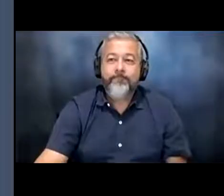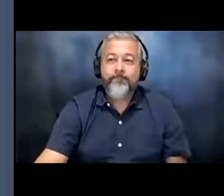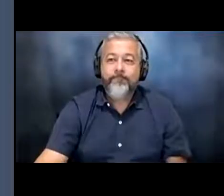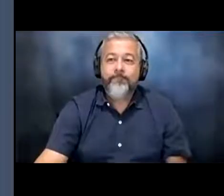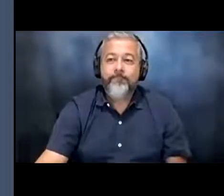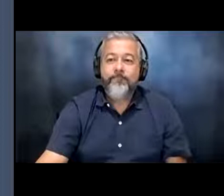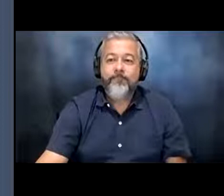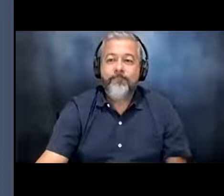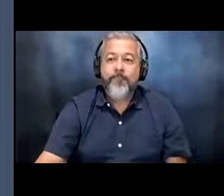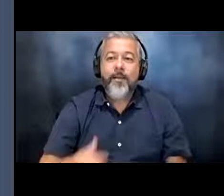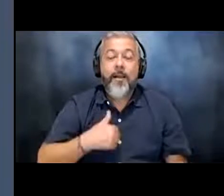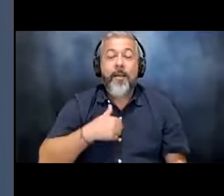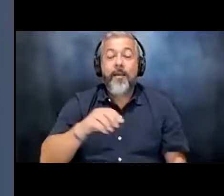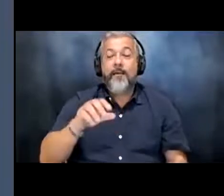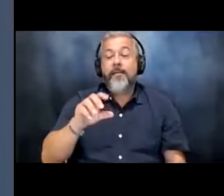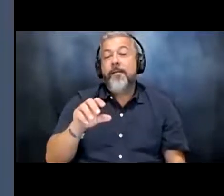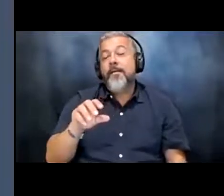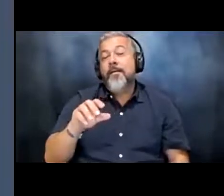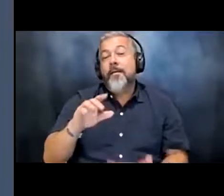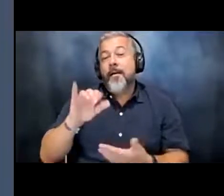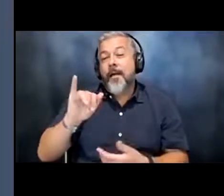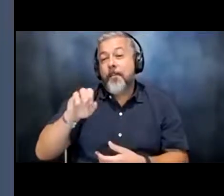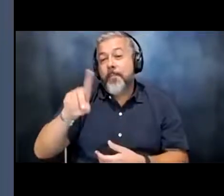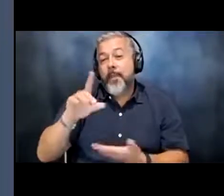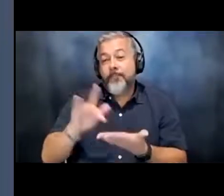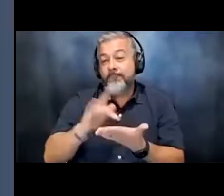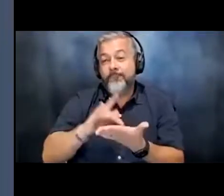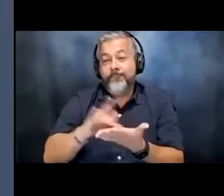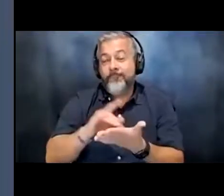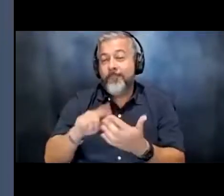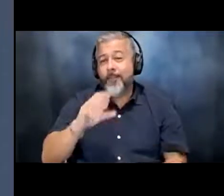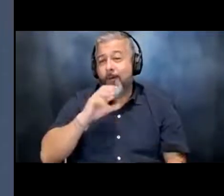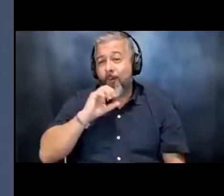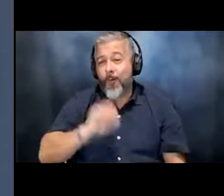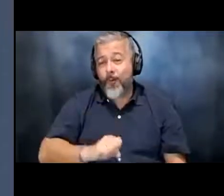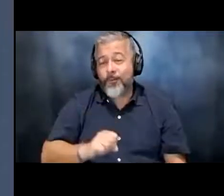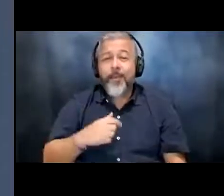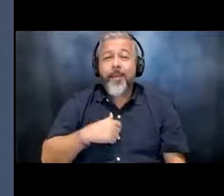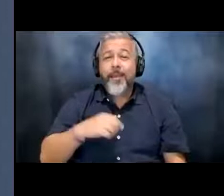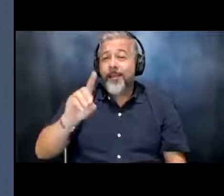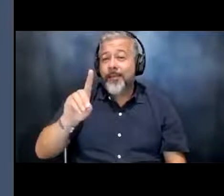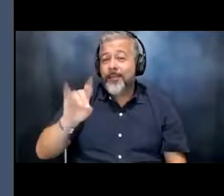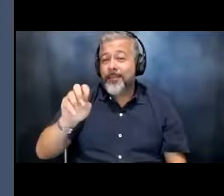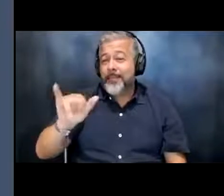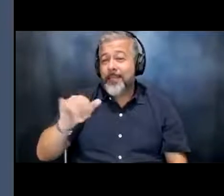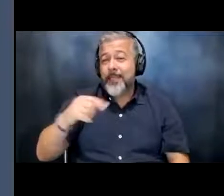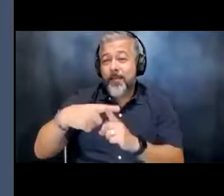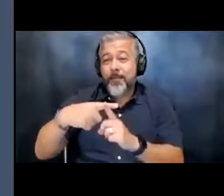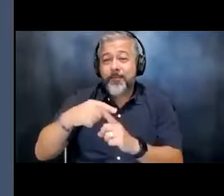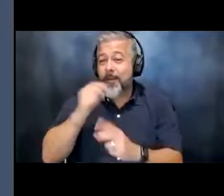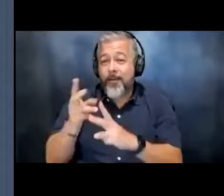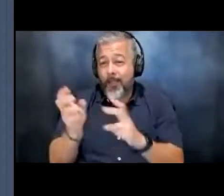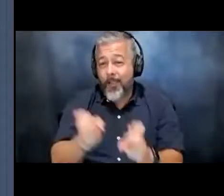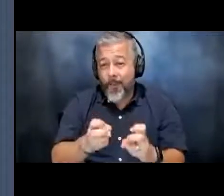and Disney Plus does not download onto it. And there was a small meltdown when that happened. And